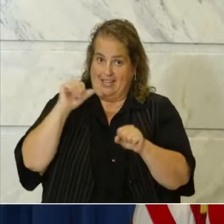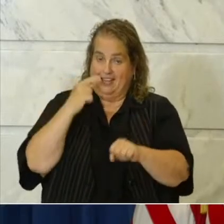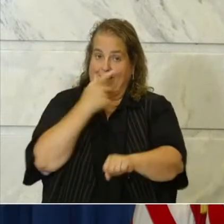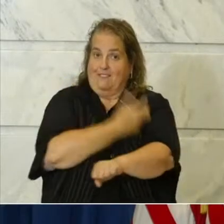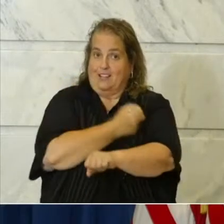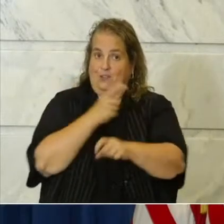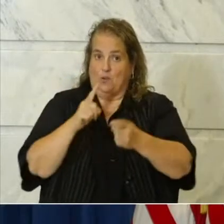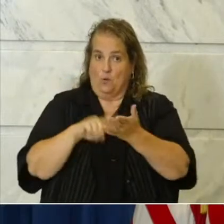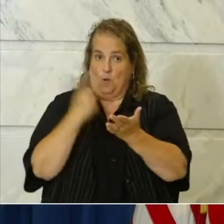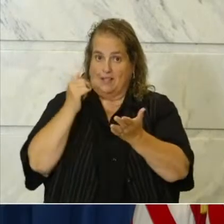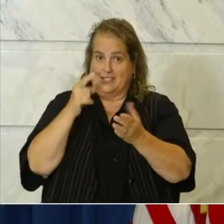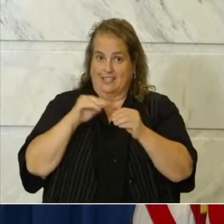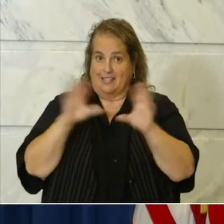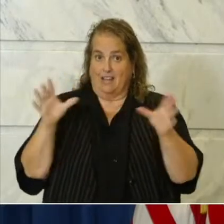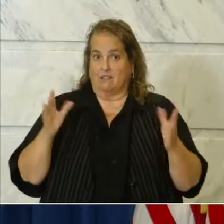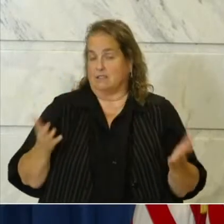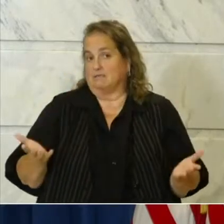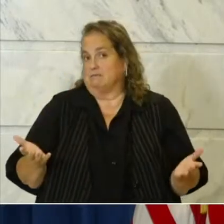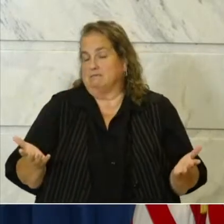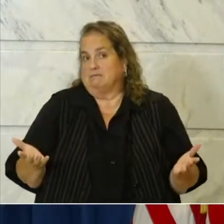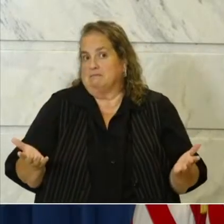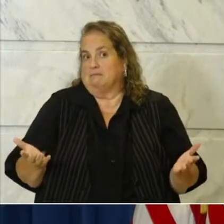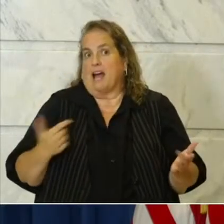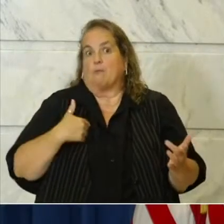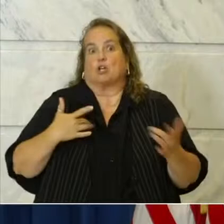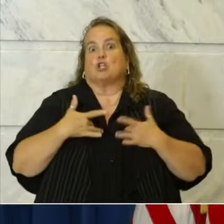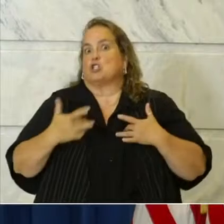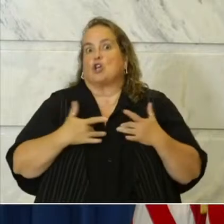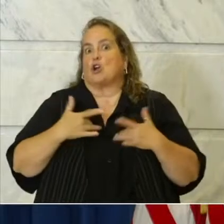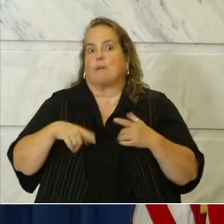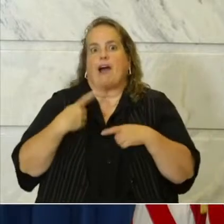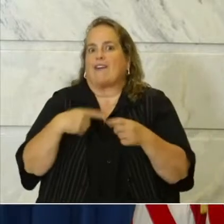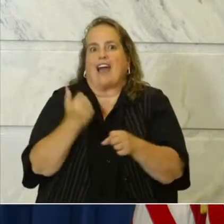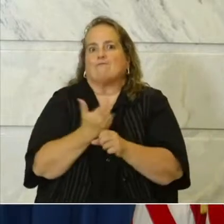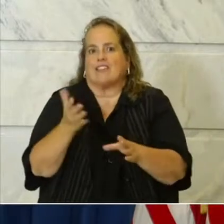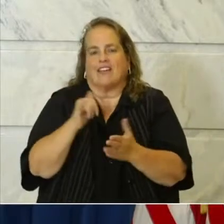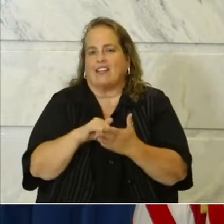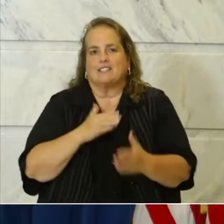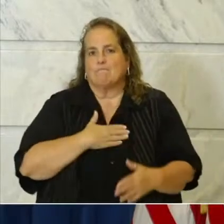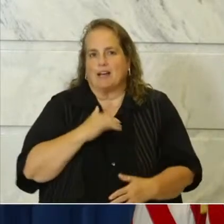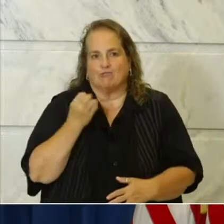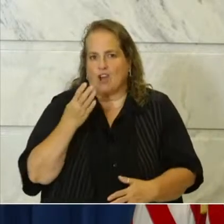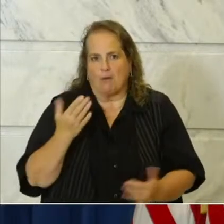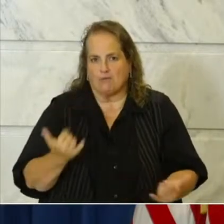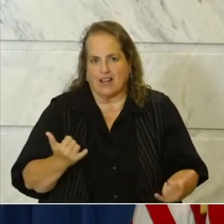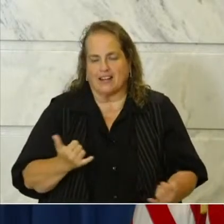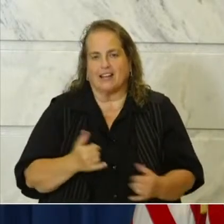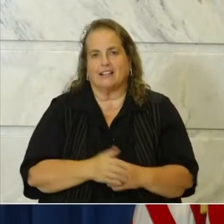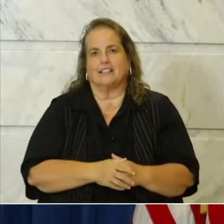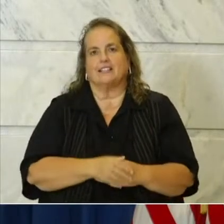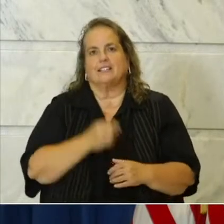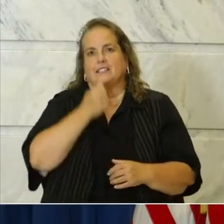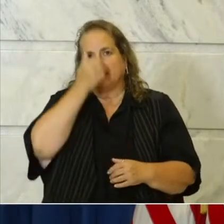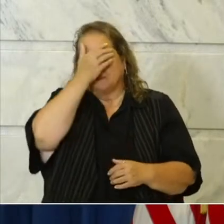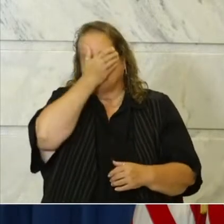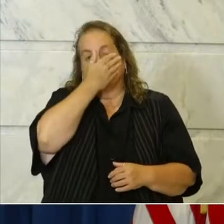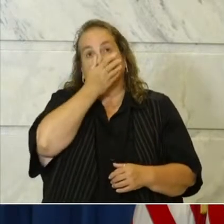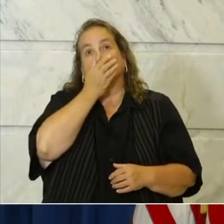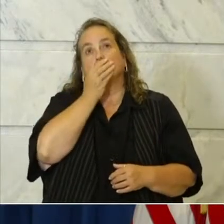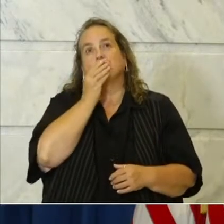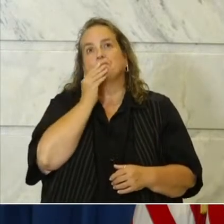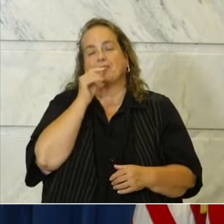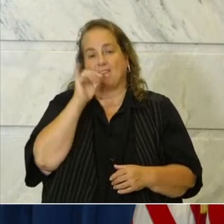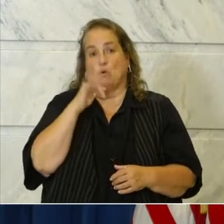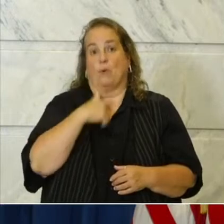out? I have concerns about everything. That's my job right now, and dealing with COVID. If we have what appears to be an